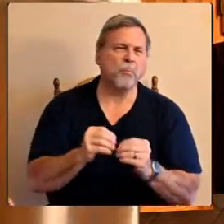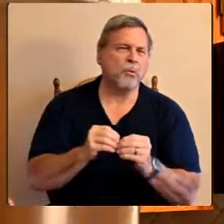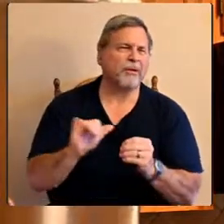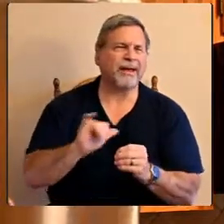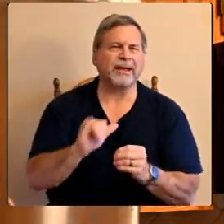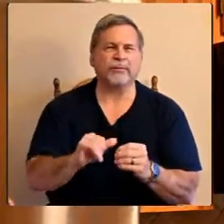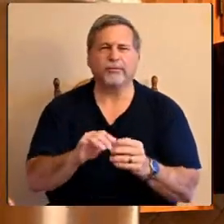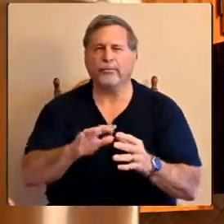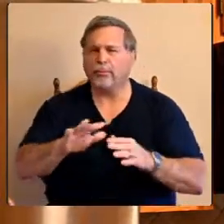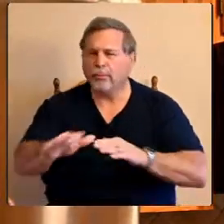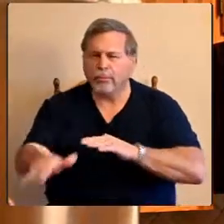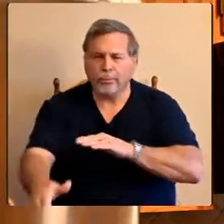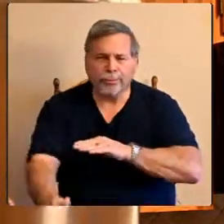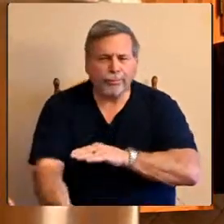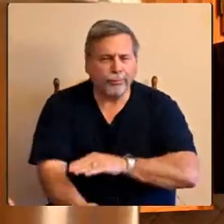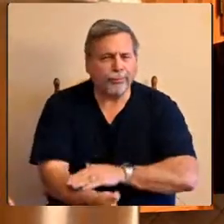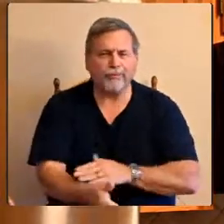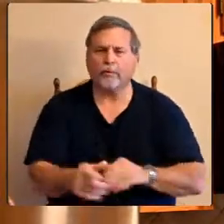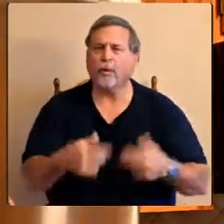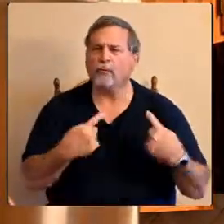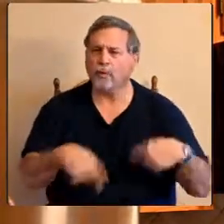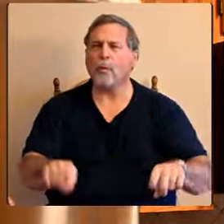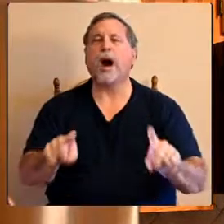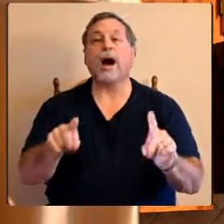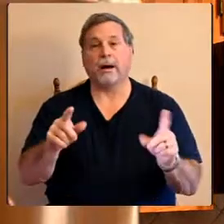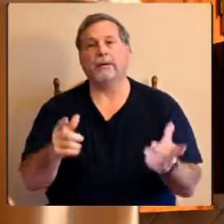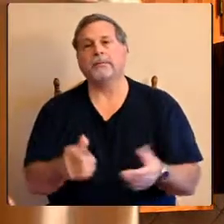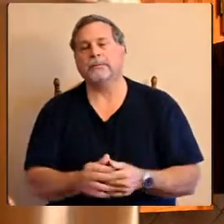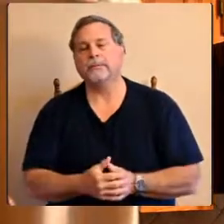like you have stewed it yourself for quite a while.